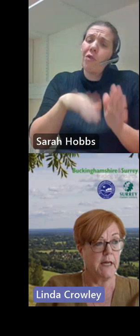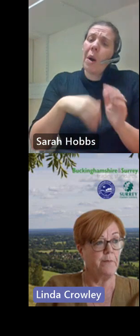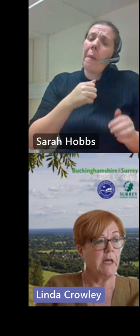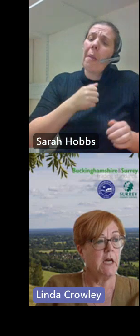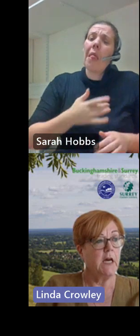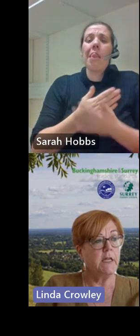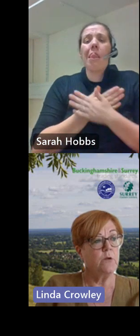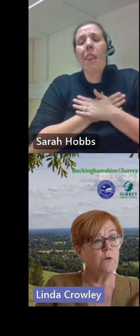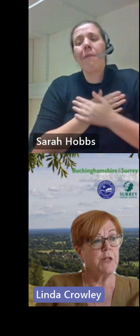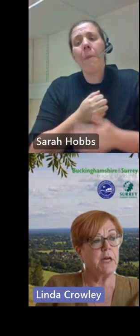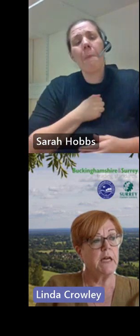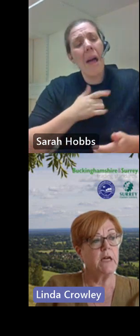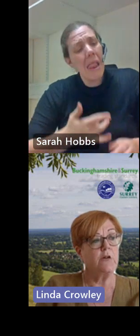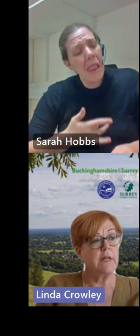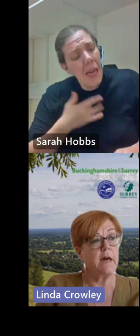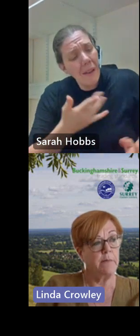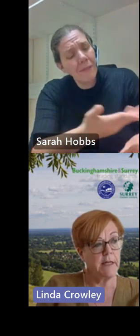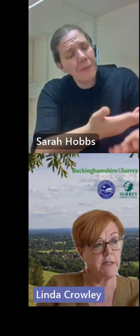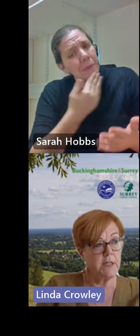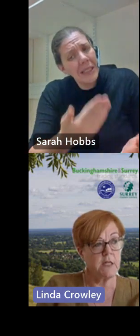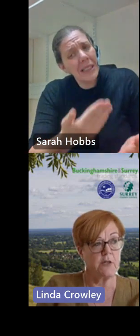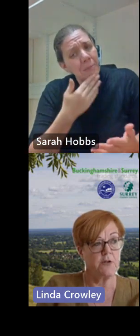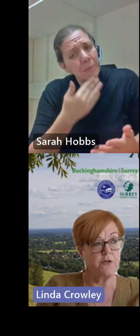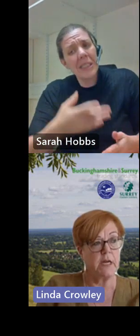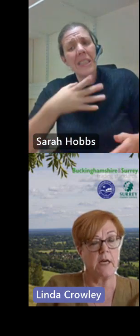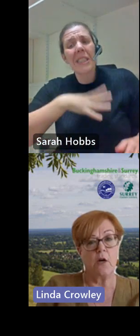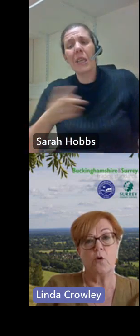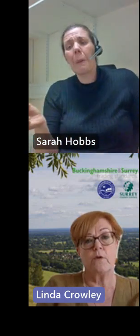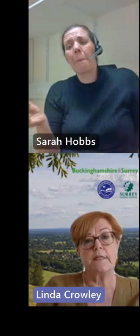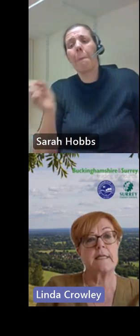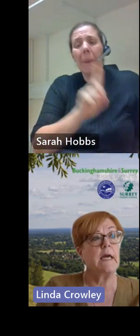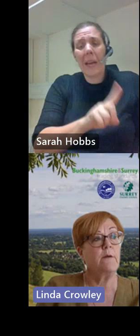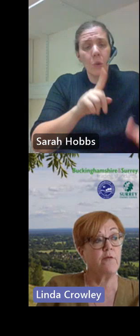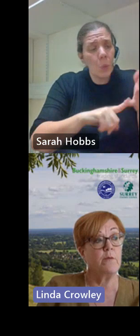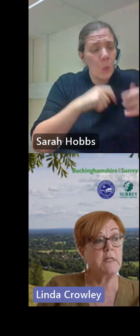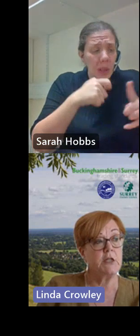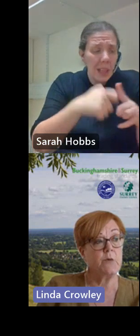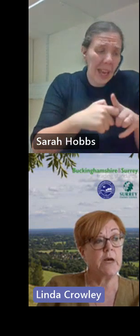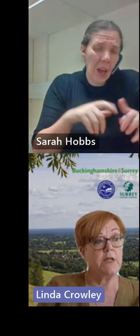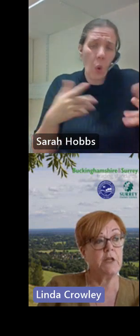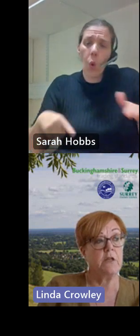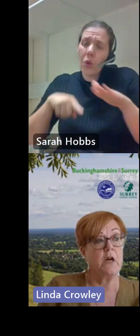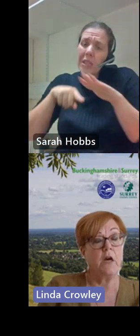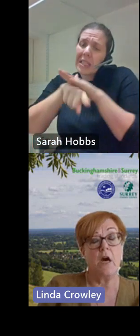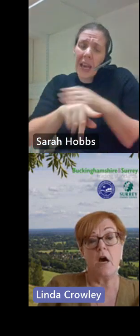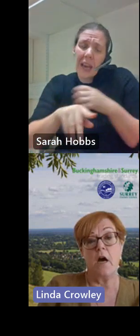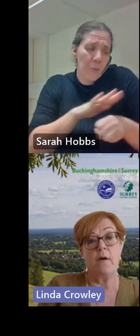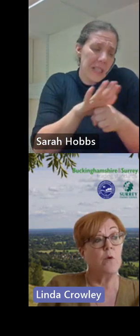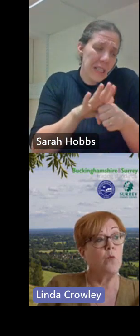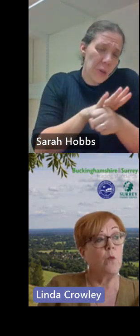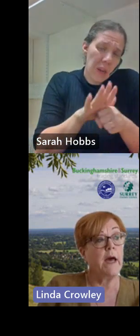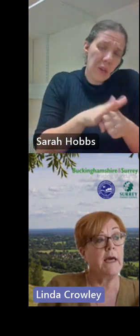would put it, in order that he could get back to this country or escape from a situation where